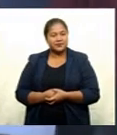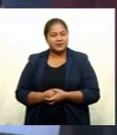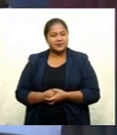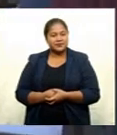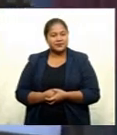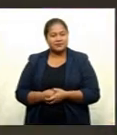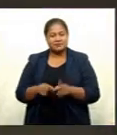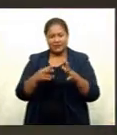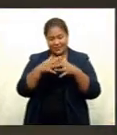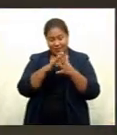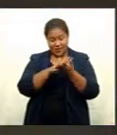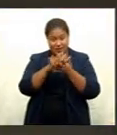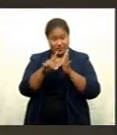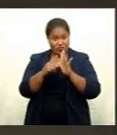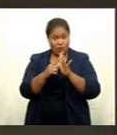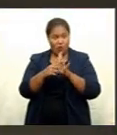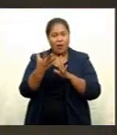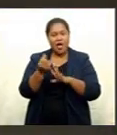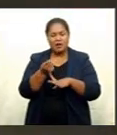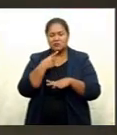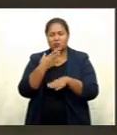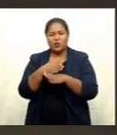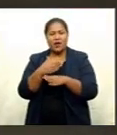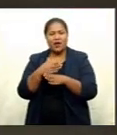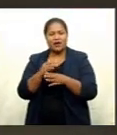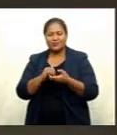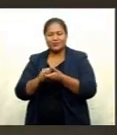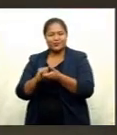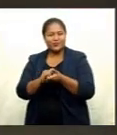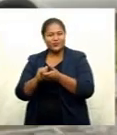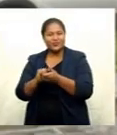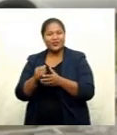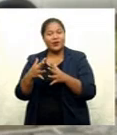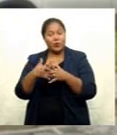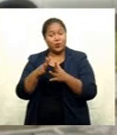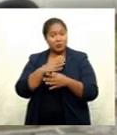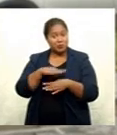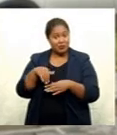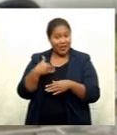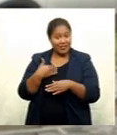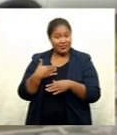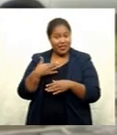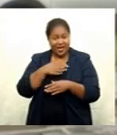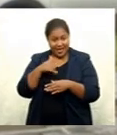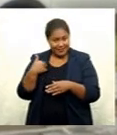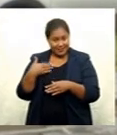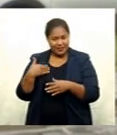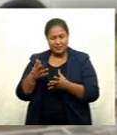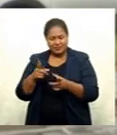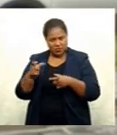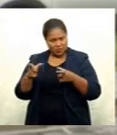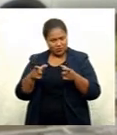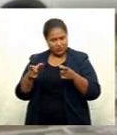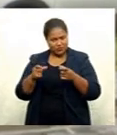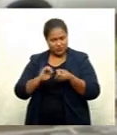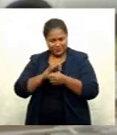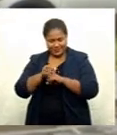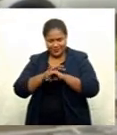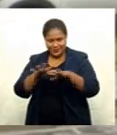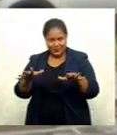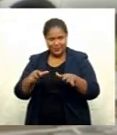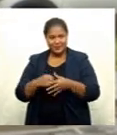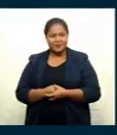The World Health Organization has been working hand in hand with our health ministry to help contain the spread of the virus. In terms